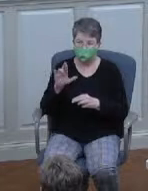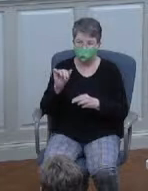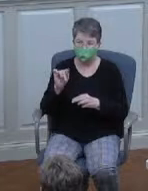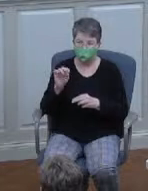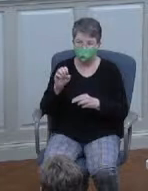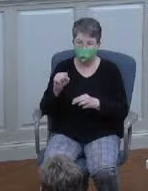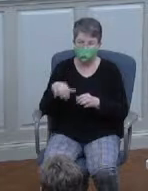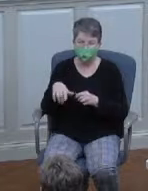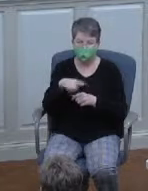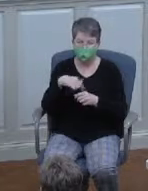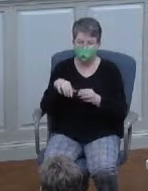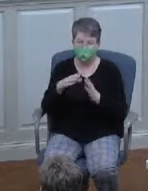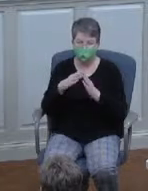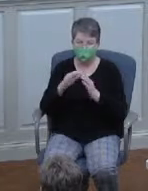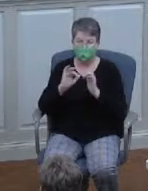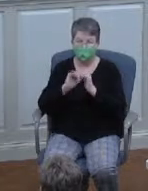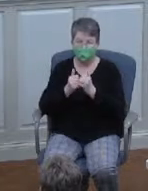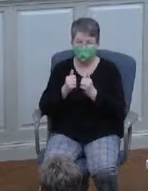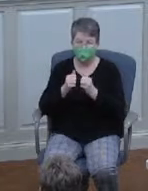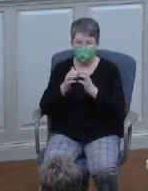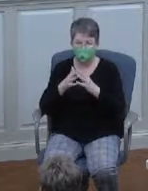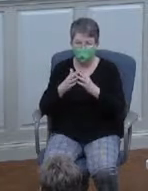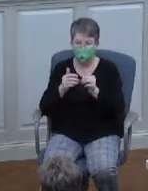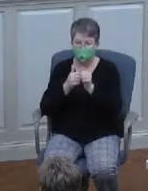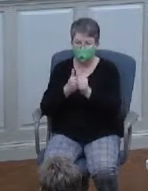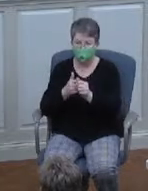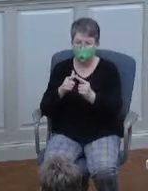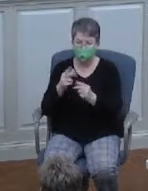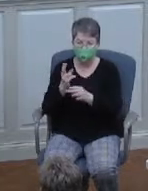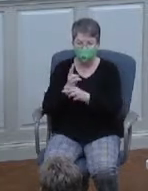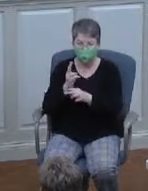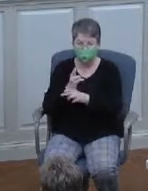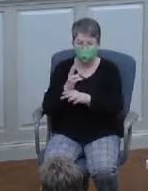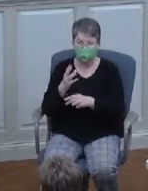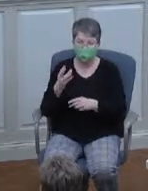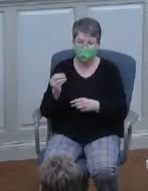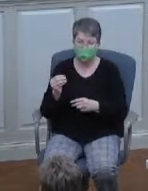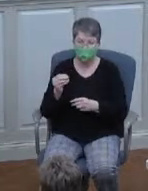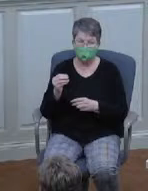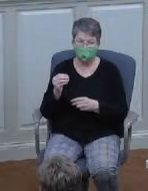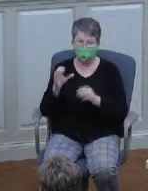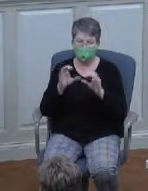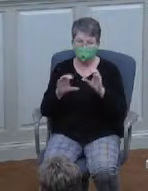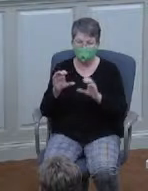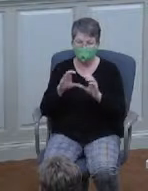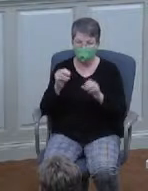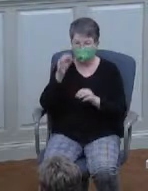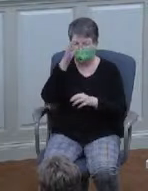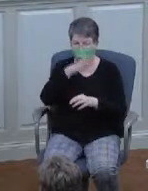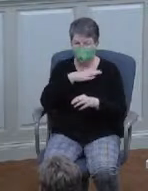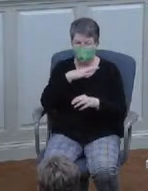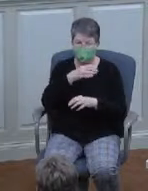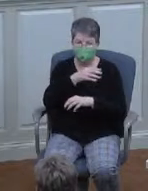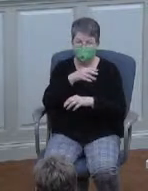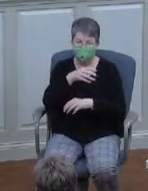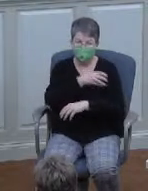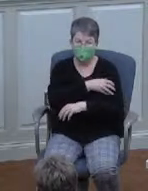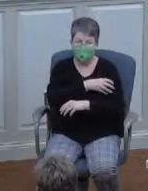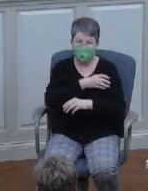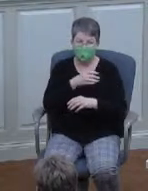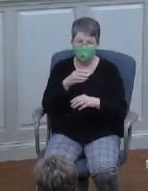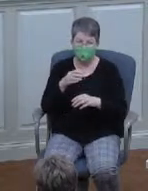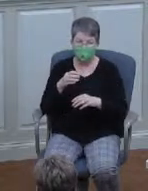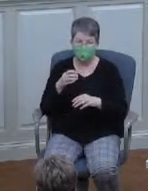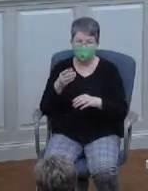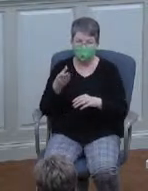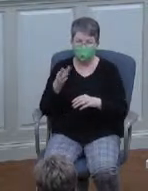to implement those rates based on usage and some of the chemical and manpower burden that the city has to